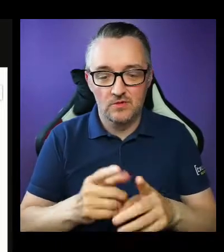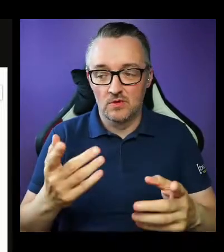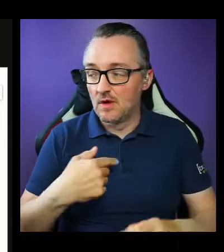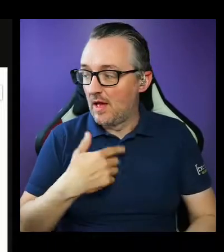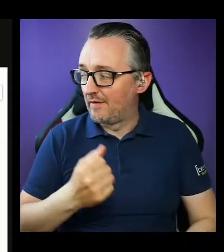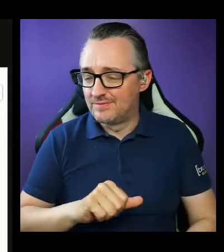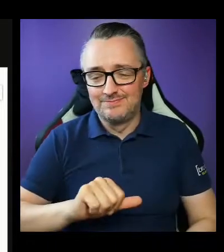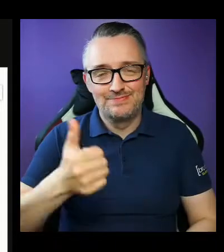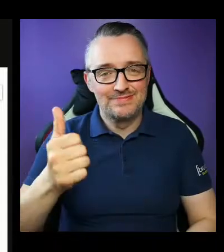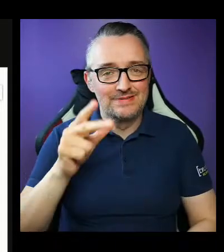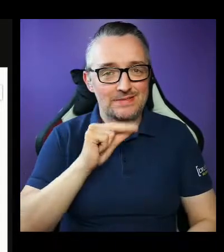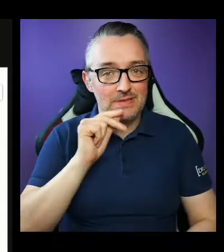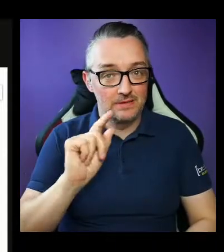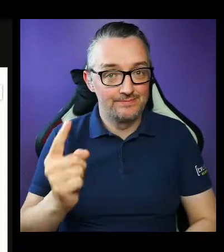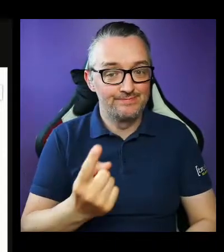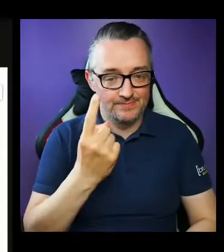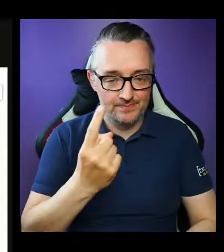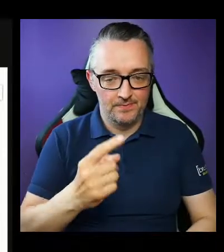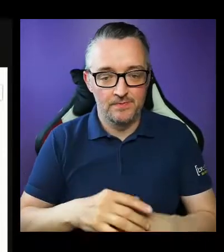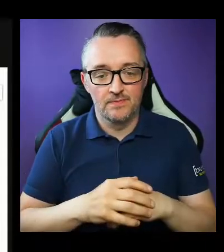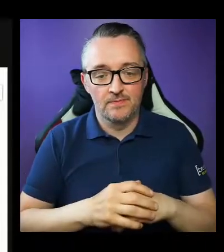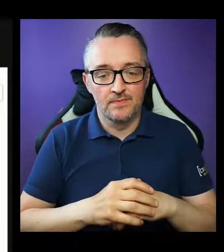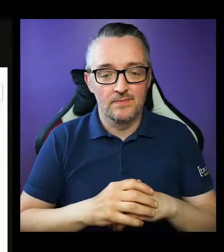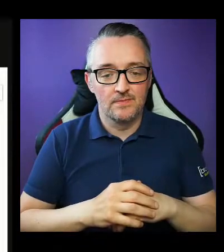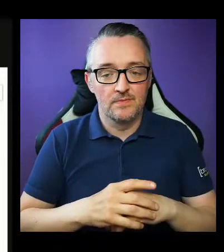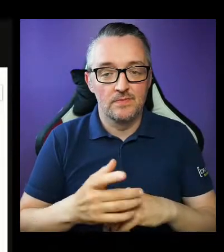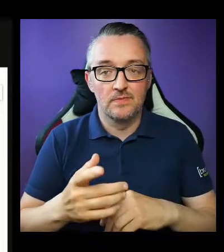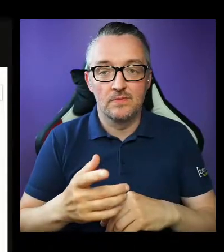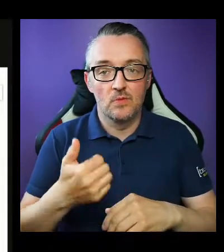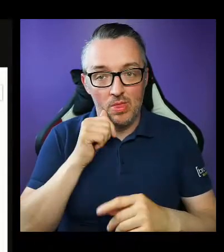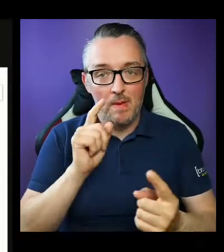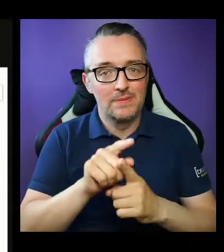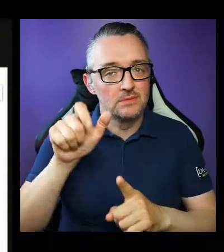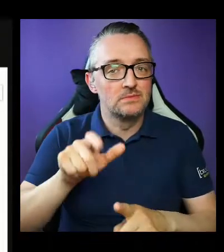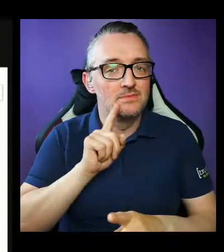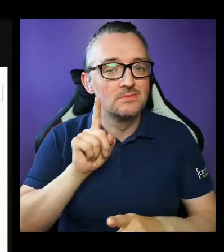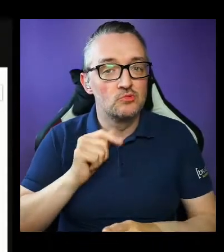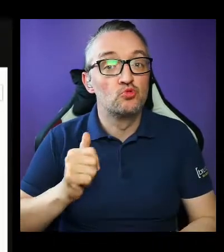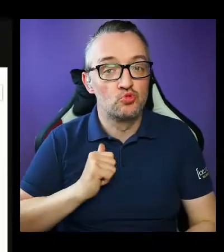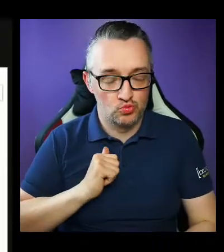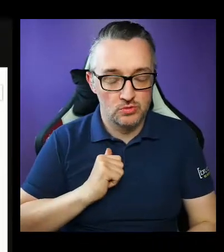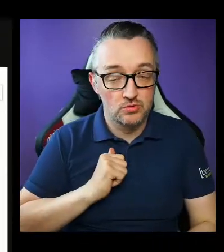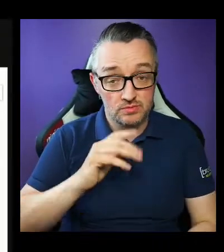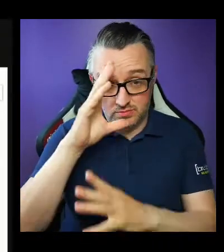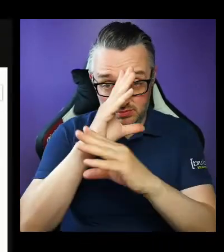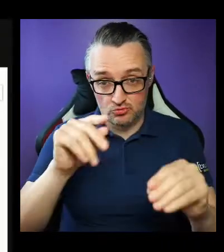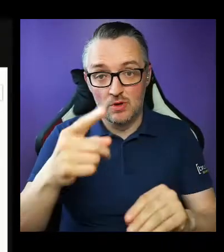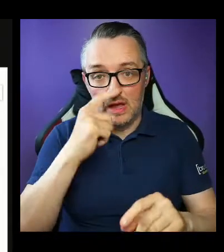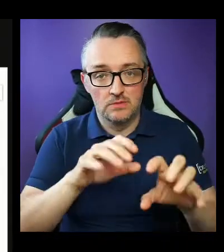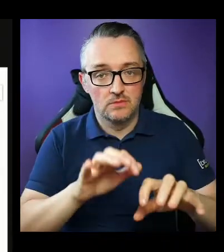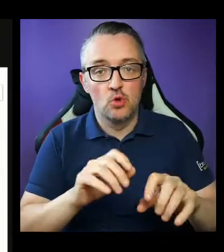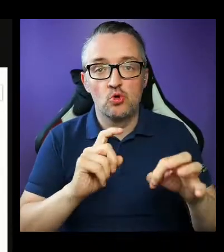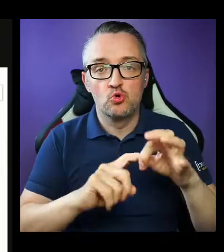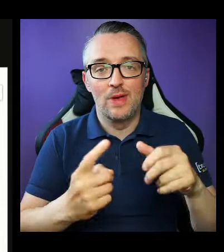awesome speaker coming up. So we will meet her in a second. But just to let you know, you can use the Q&A